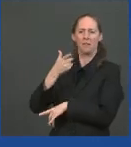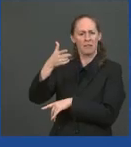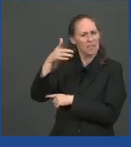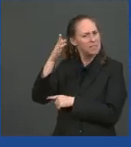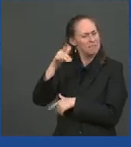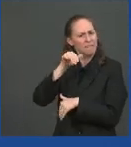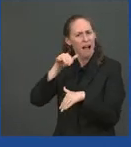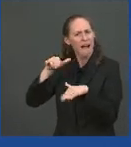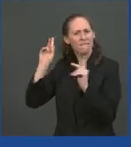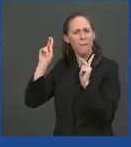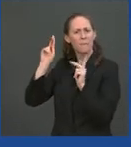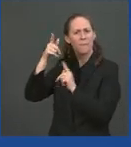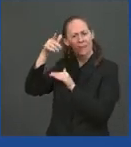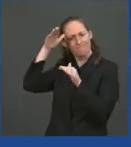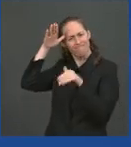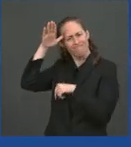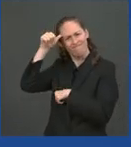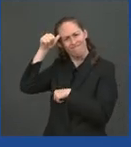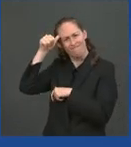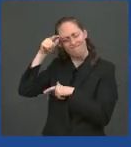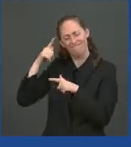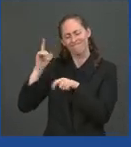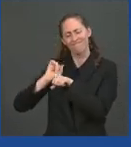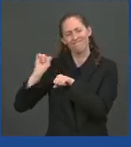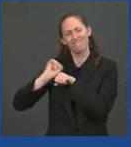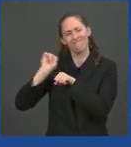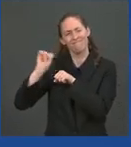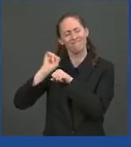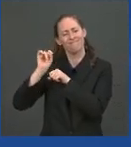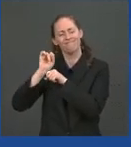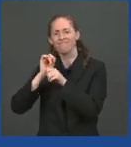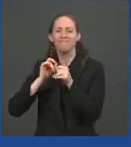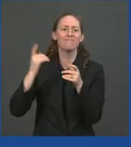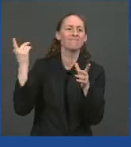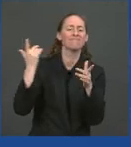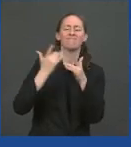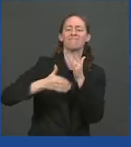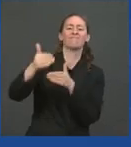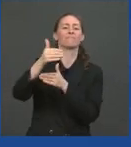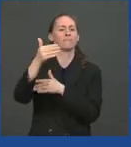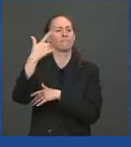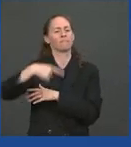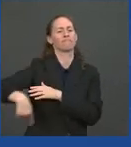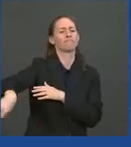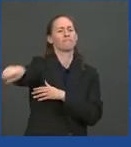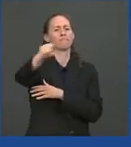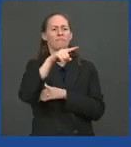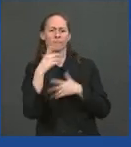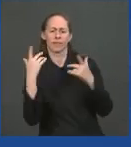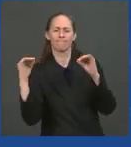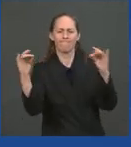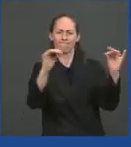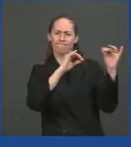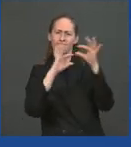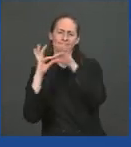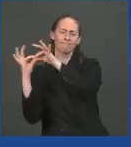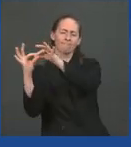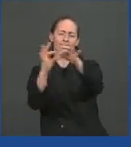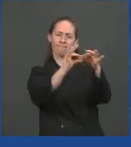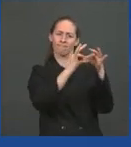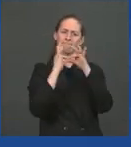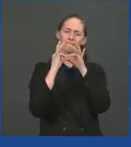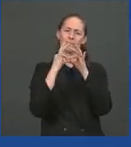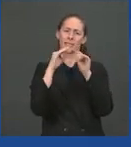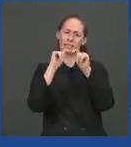You always believed. And Coach Bud, you got them to play as a team. You know, Giannis, 50